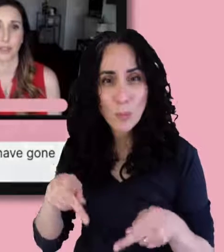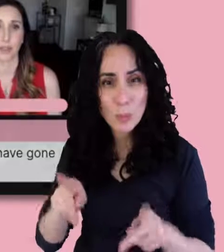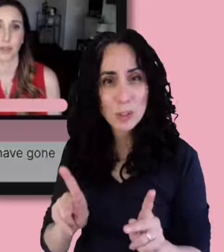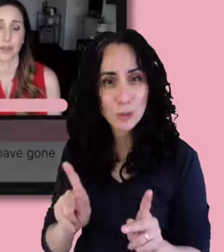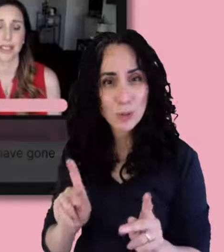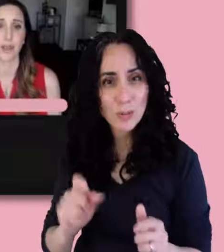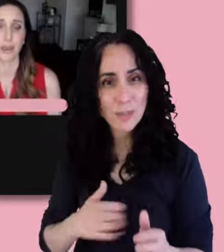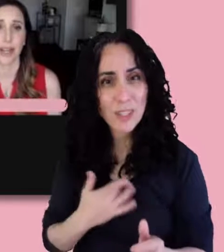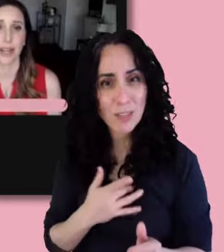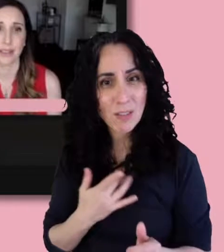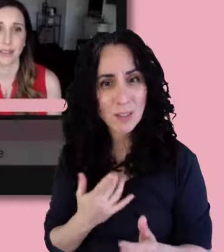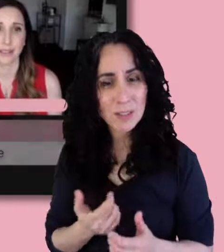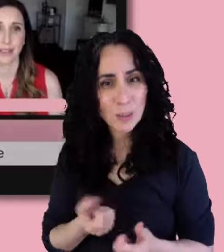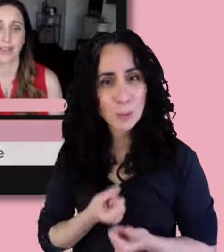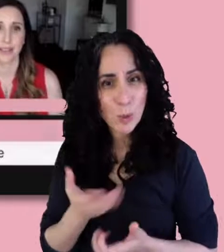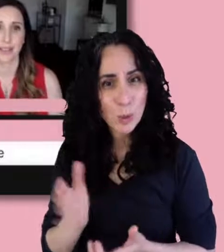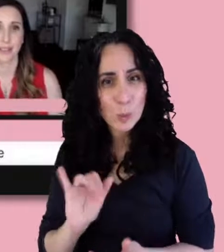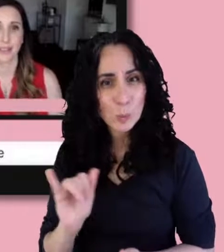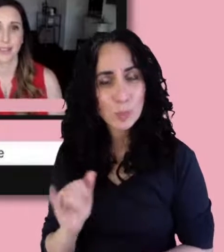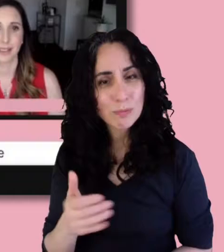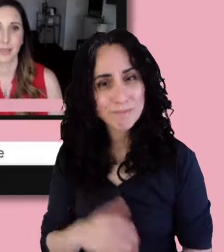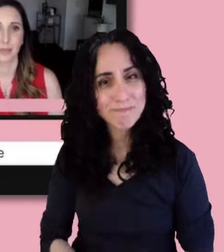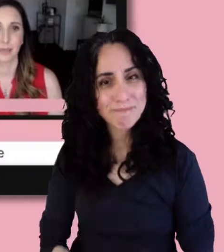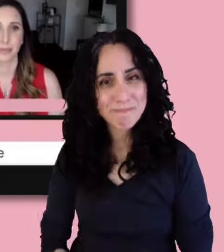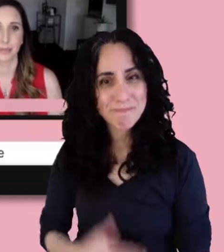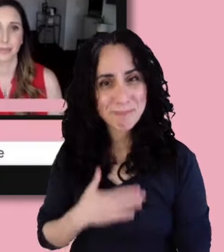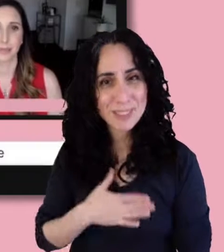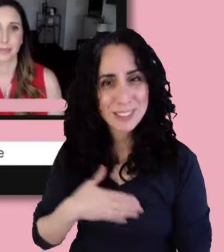feel. So please do that. Mhm.